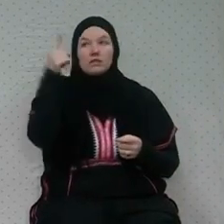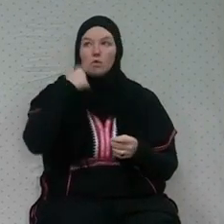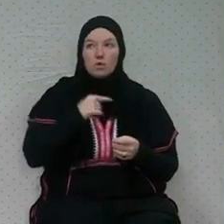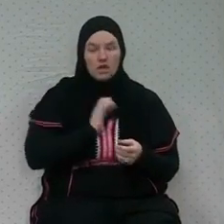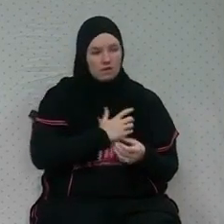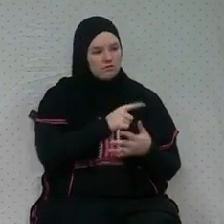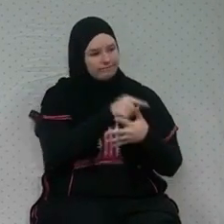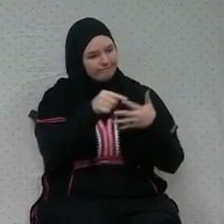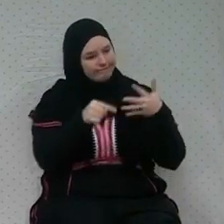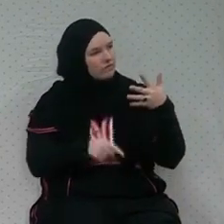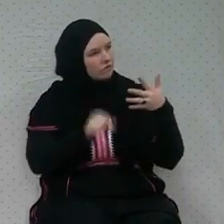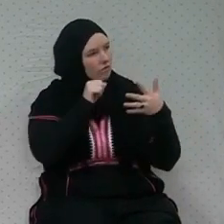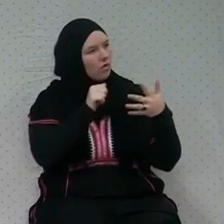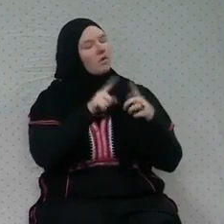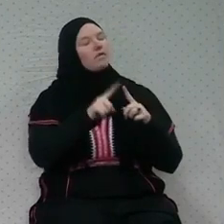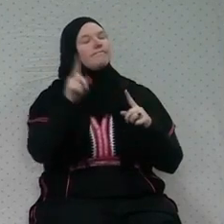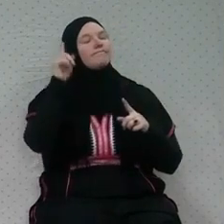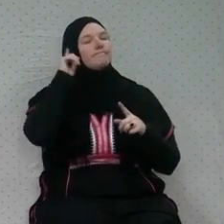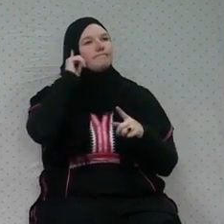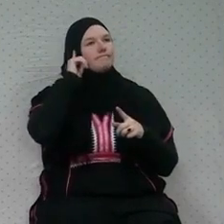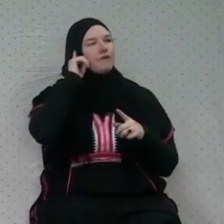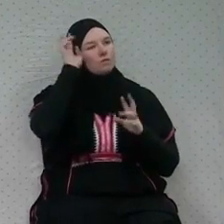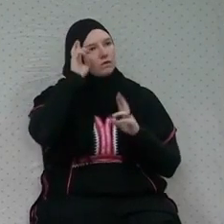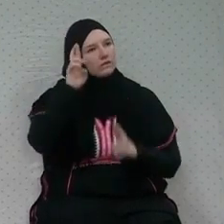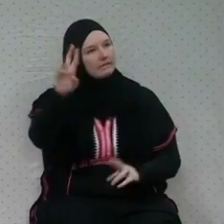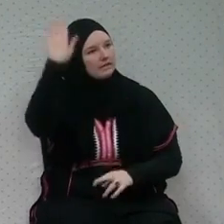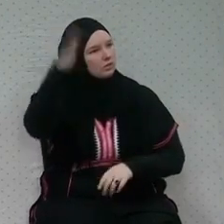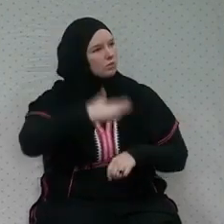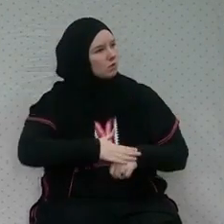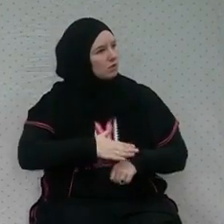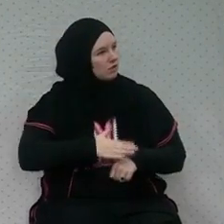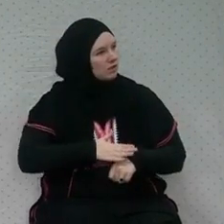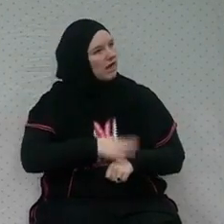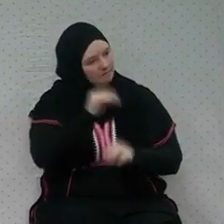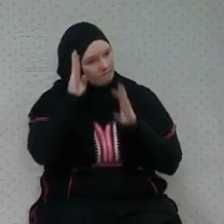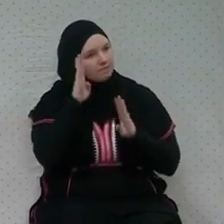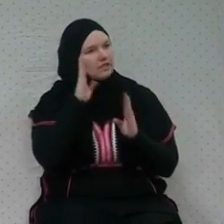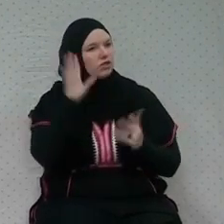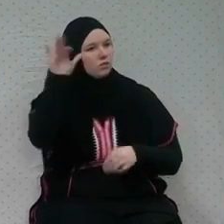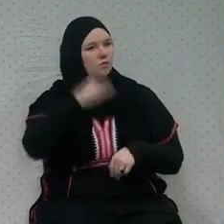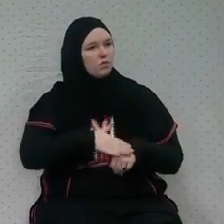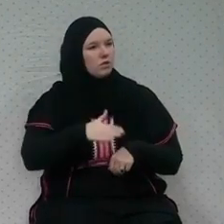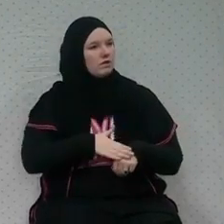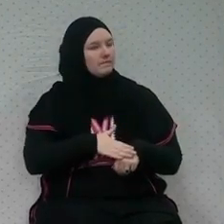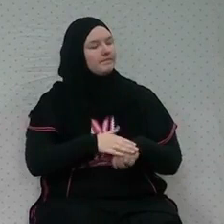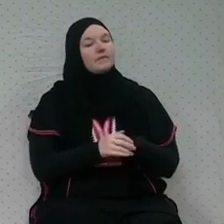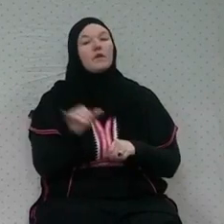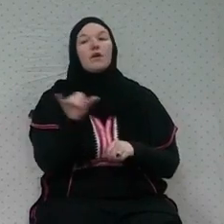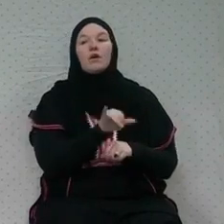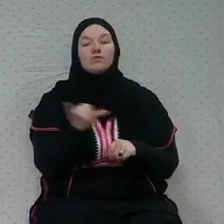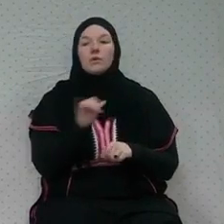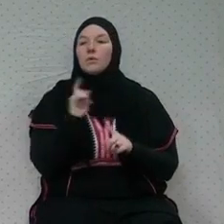we heed His command, we heed His warning, and we pay attention. Also, when it comes